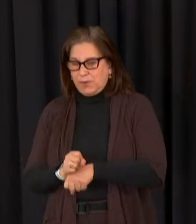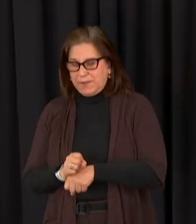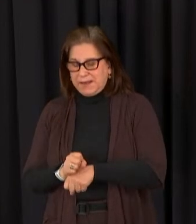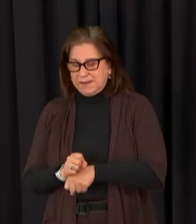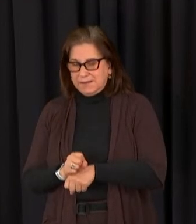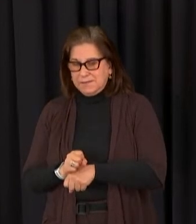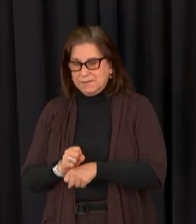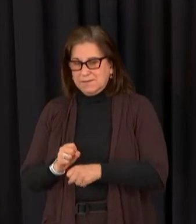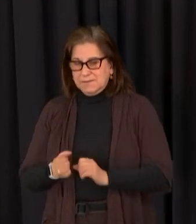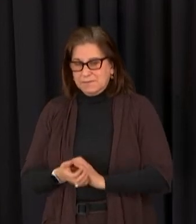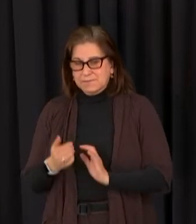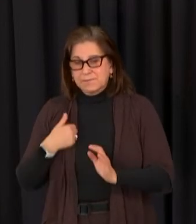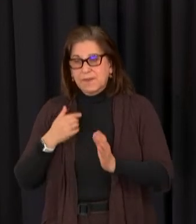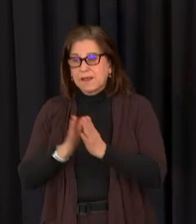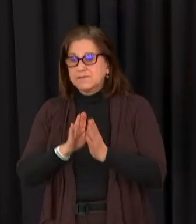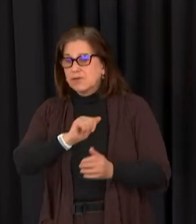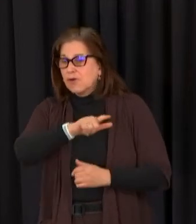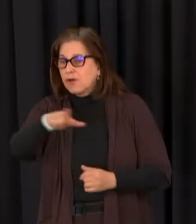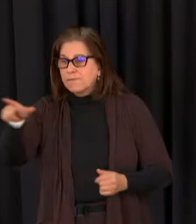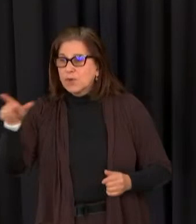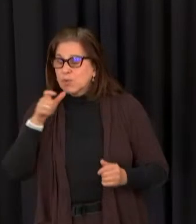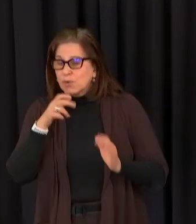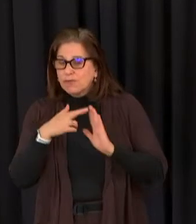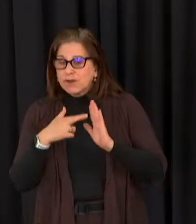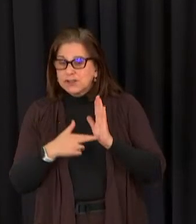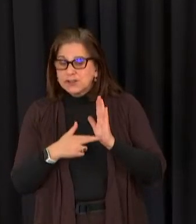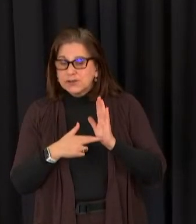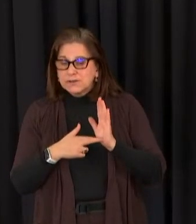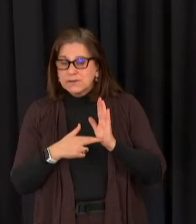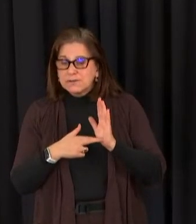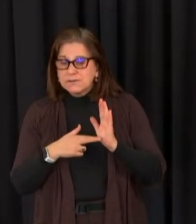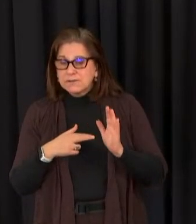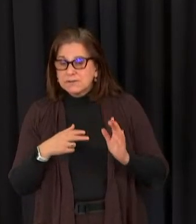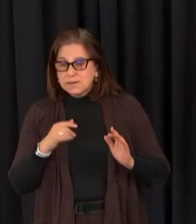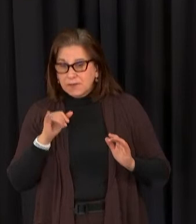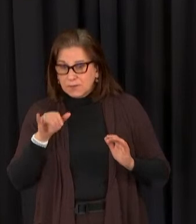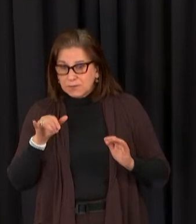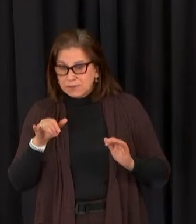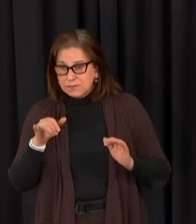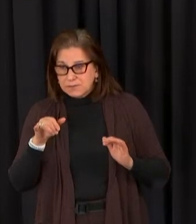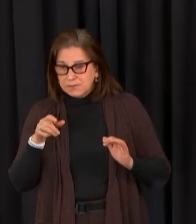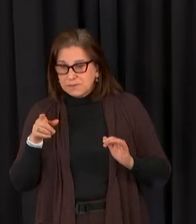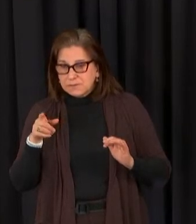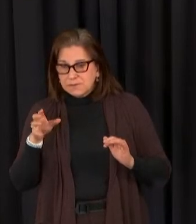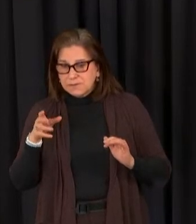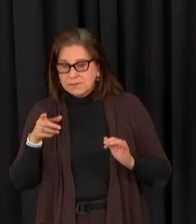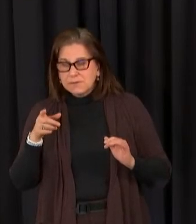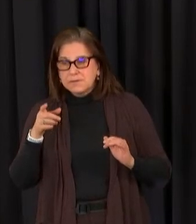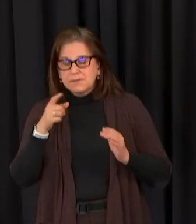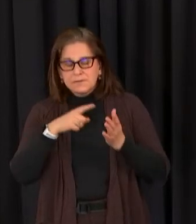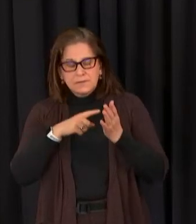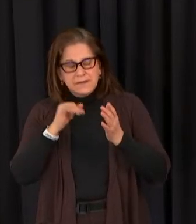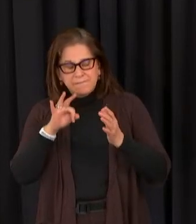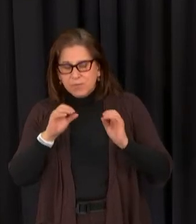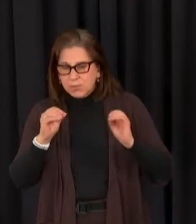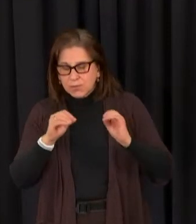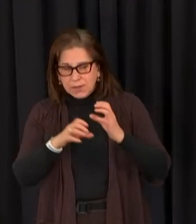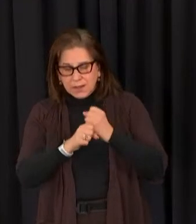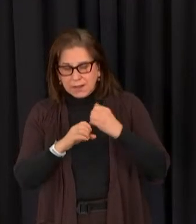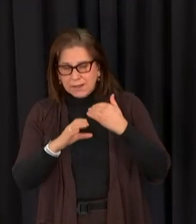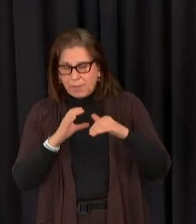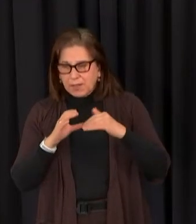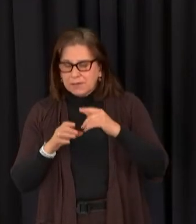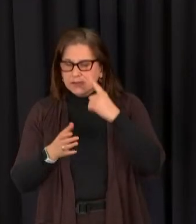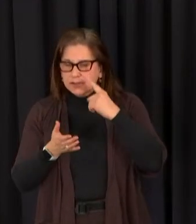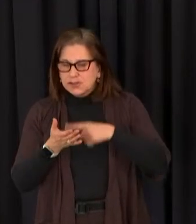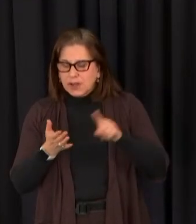filled. So we're asking everyone who is registered in the system on these days to check your spam folder to make sure you're